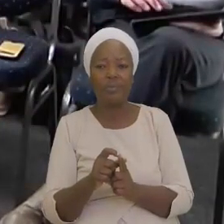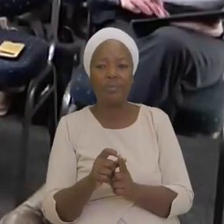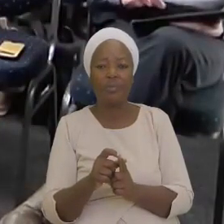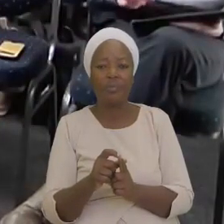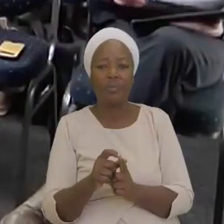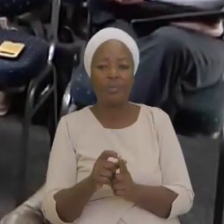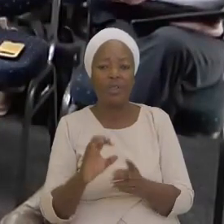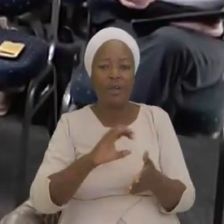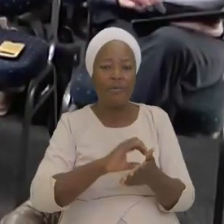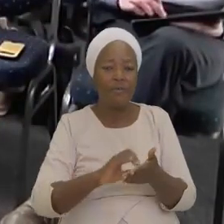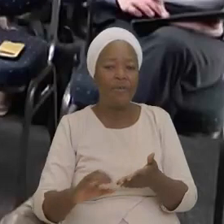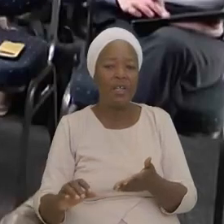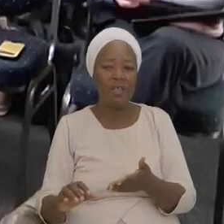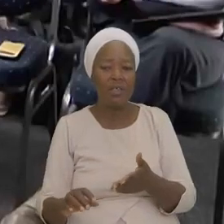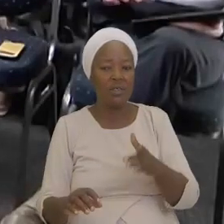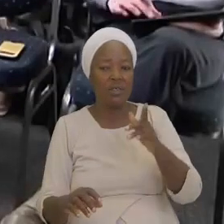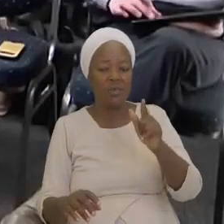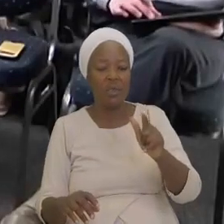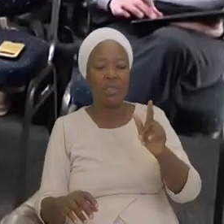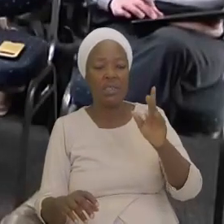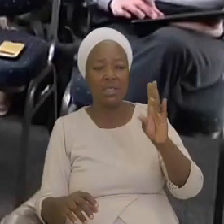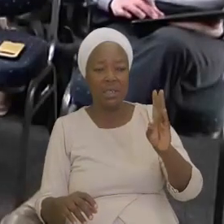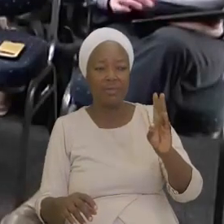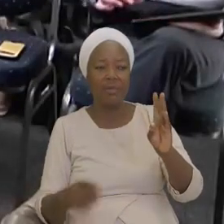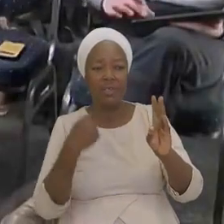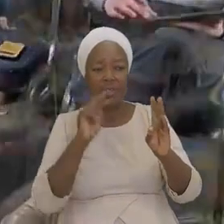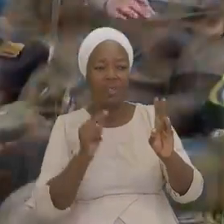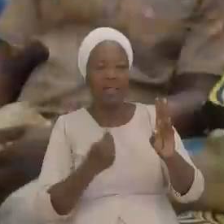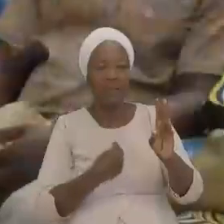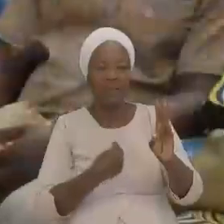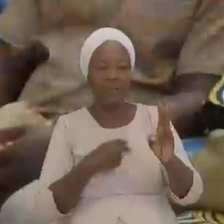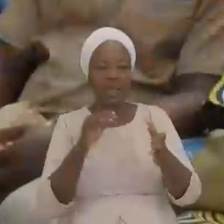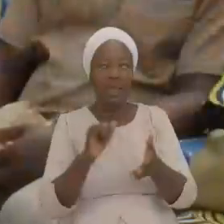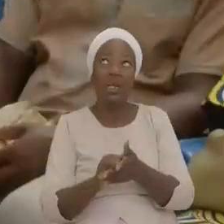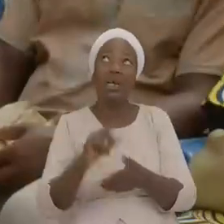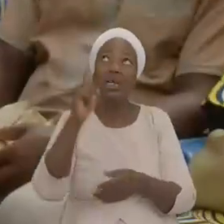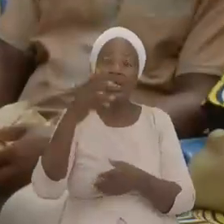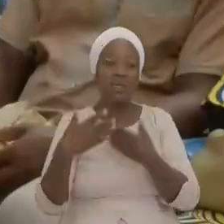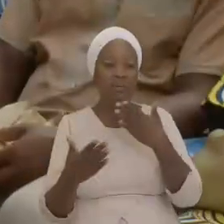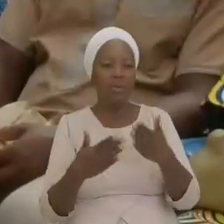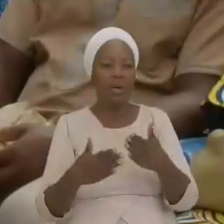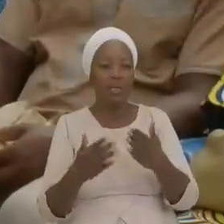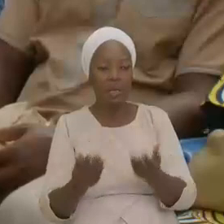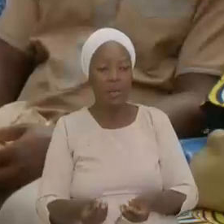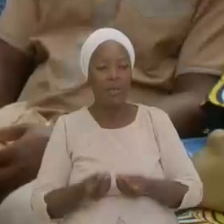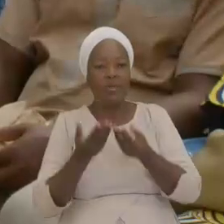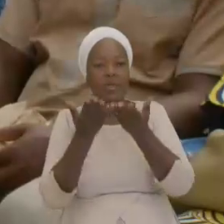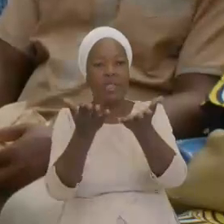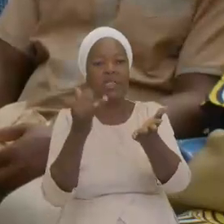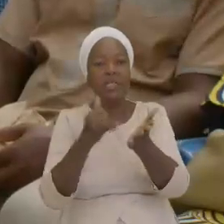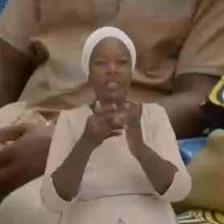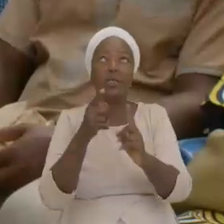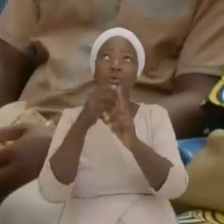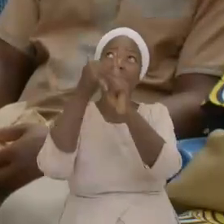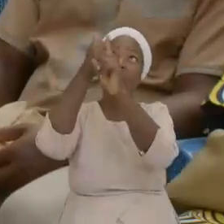Verse 27 tells us that he might present it to himself